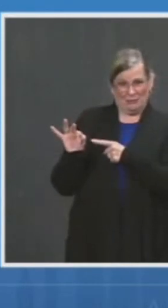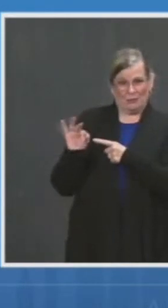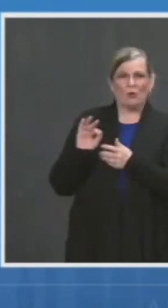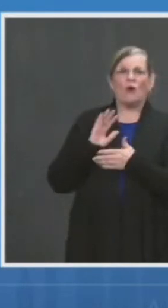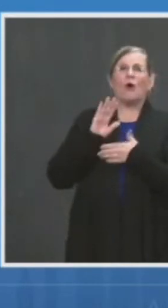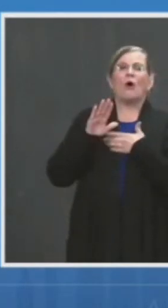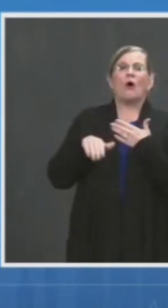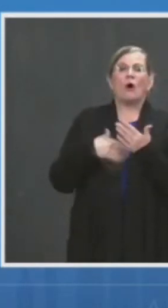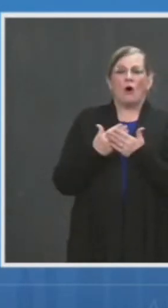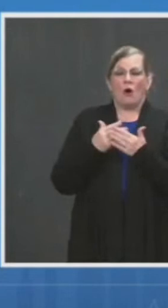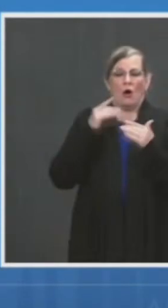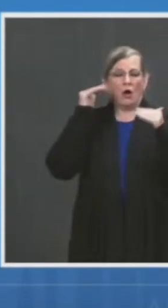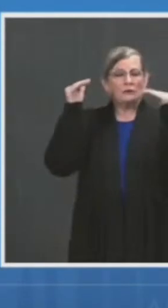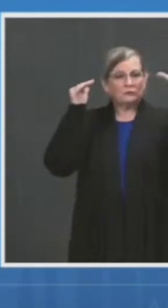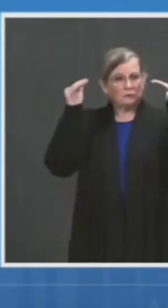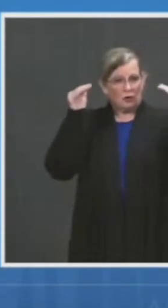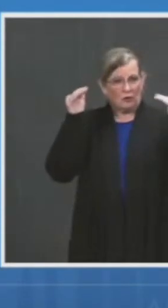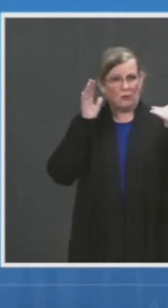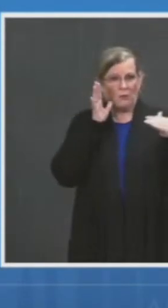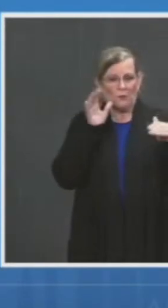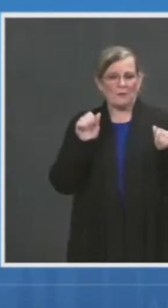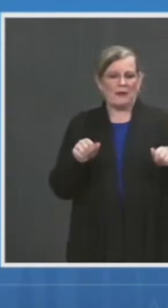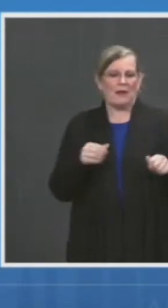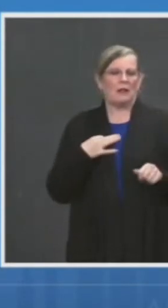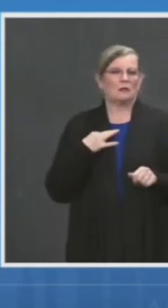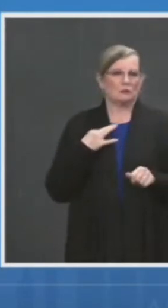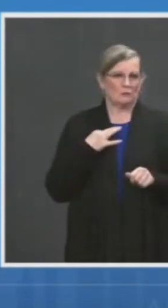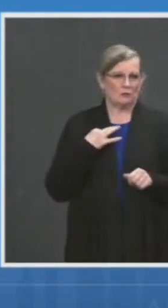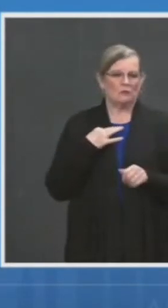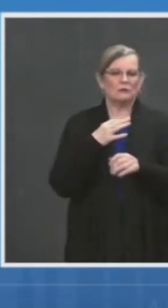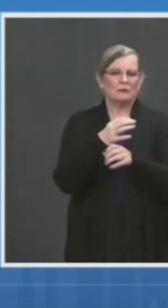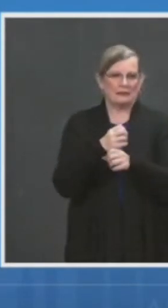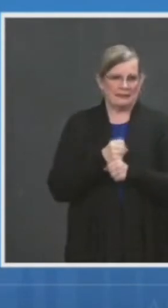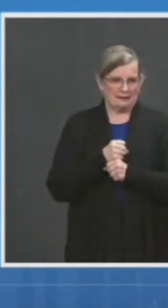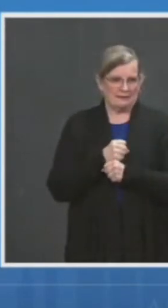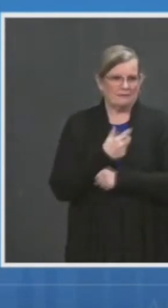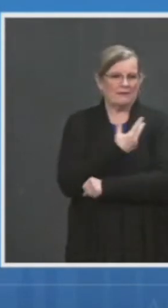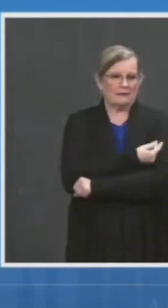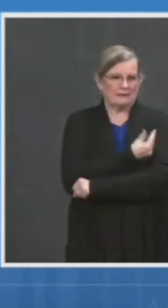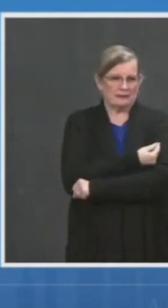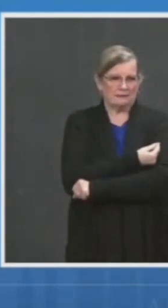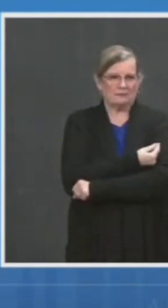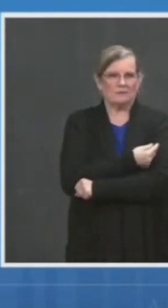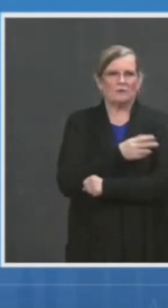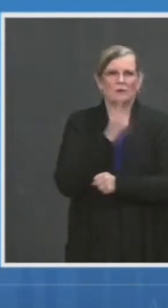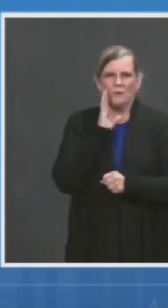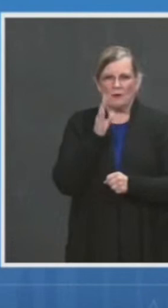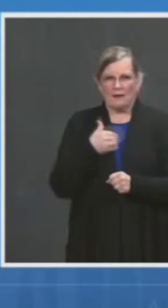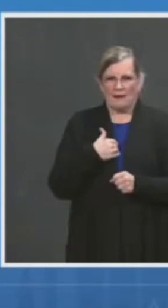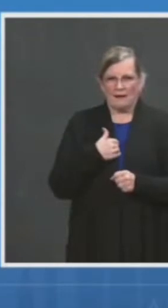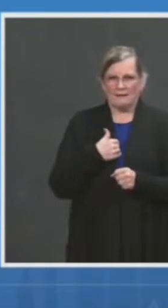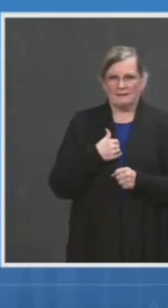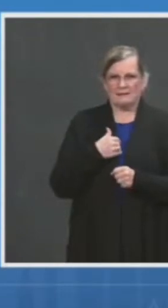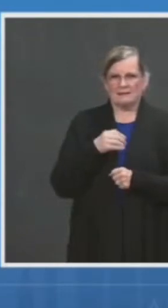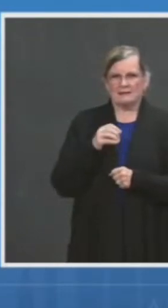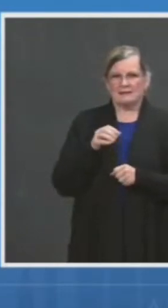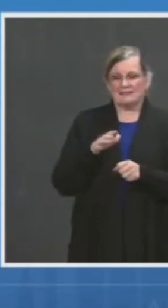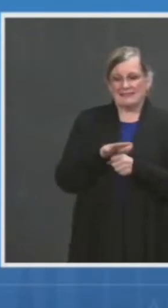vaccination, and 90% of Americans will have a vaccine site within 5 miles of where they live.